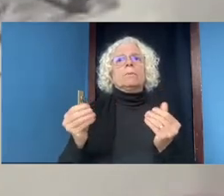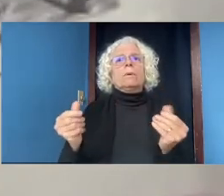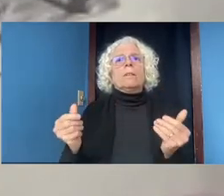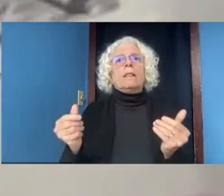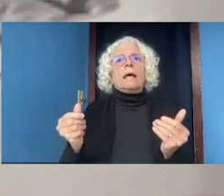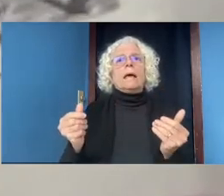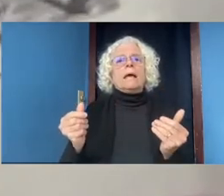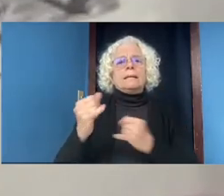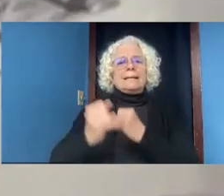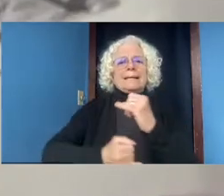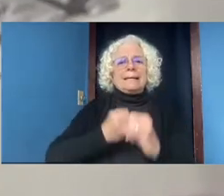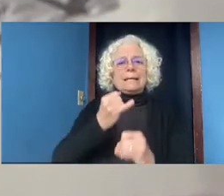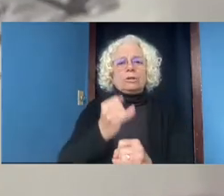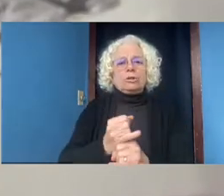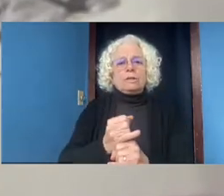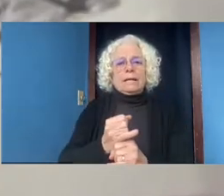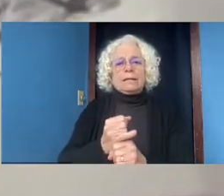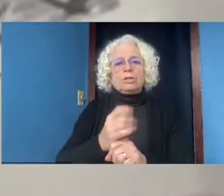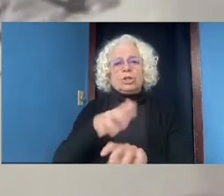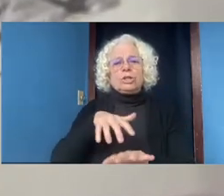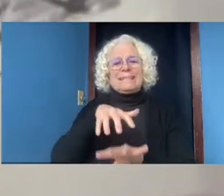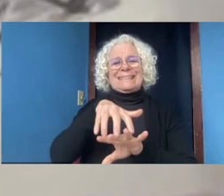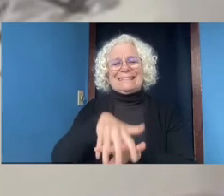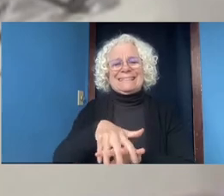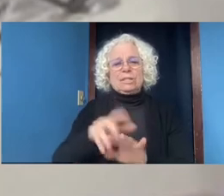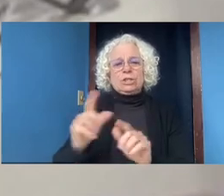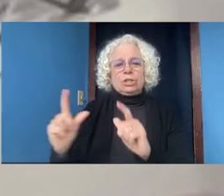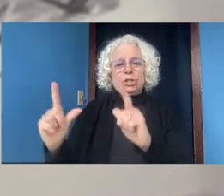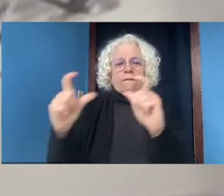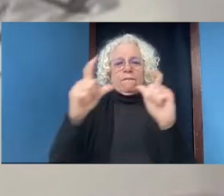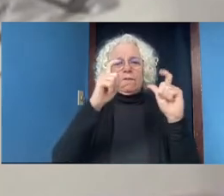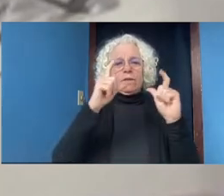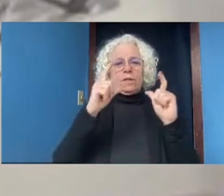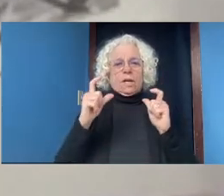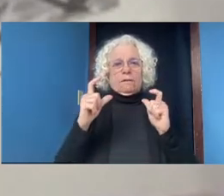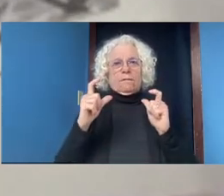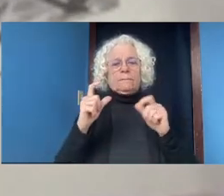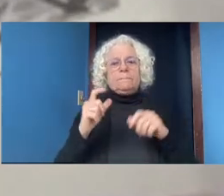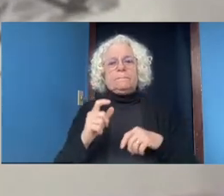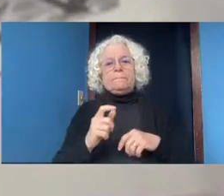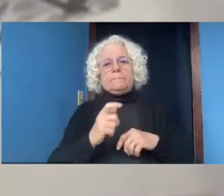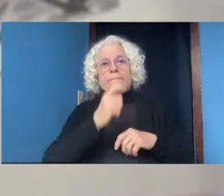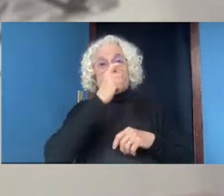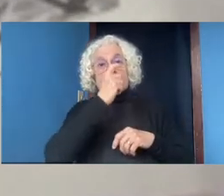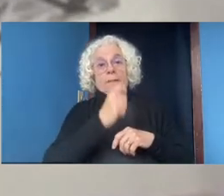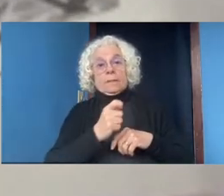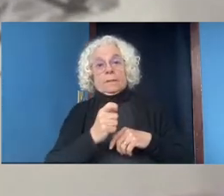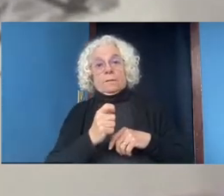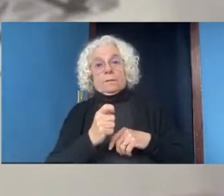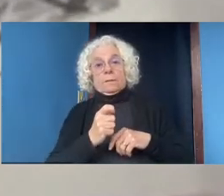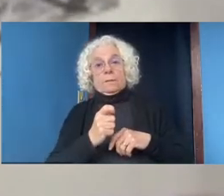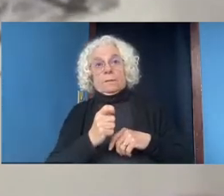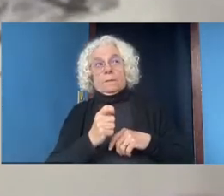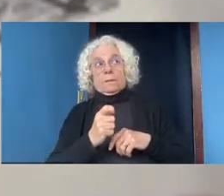photography. It was kind of a surprise, I think, when we started showing our photography.